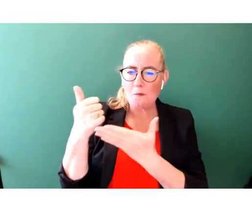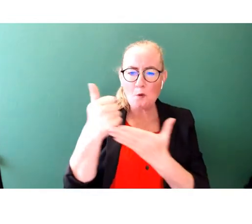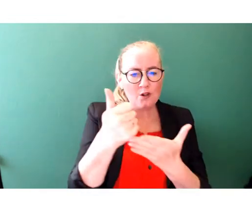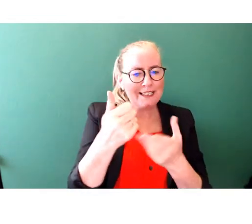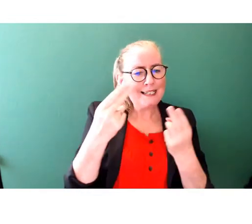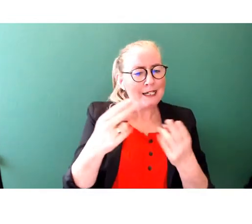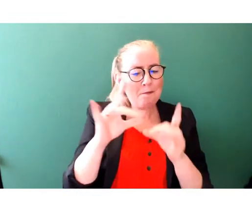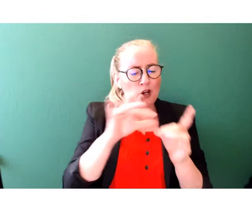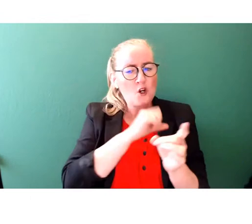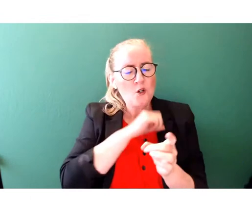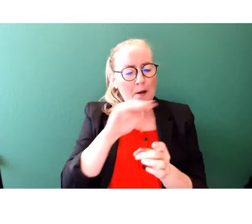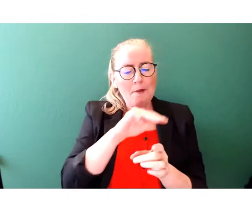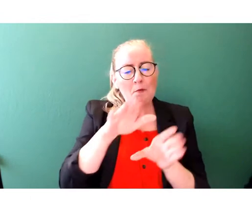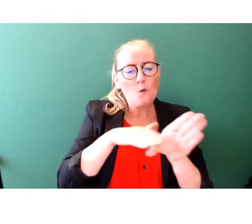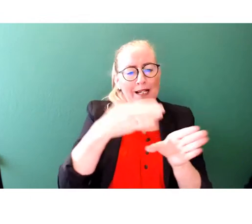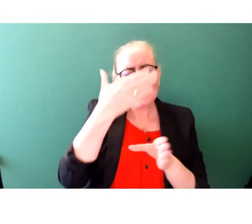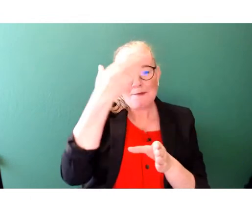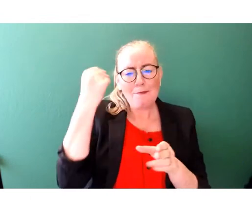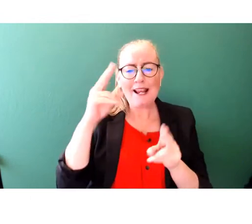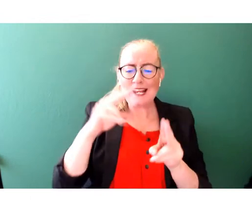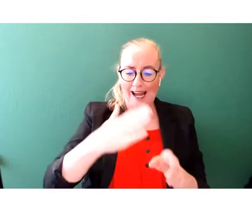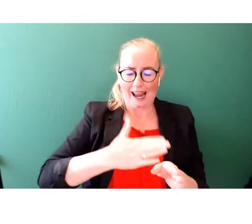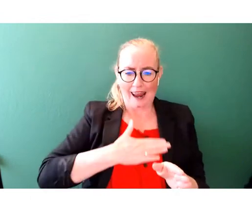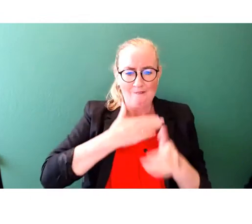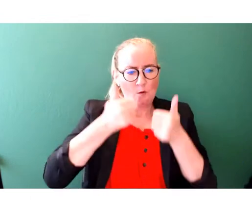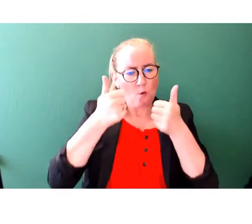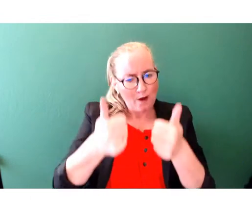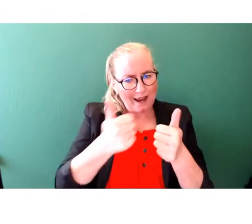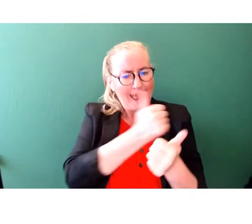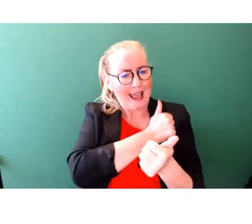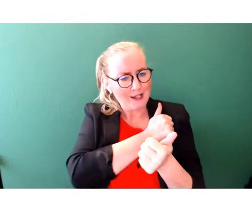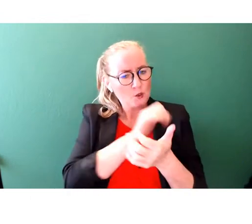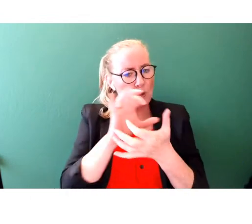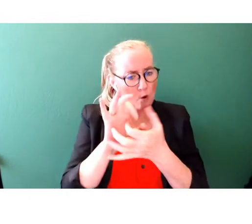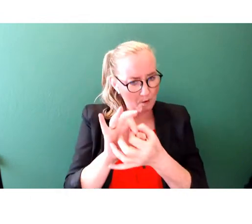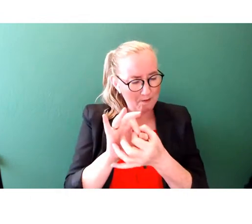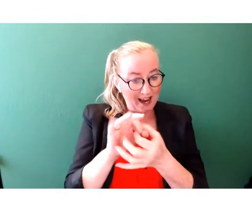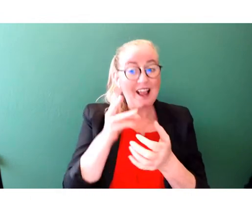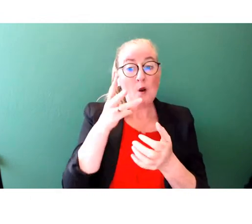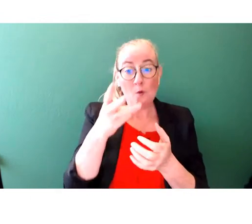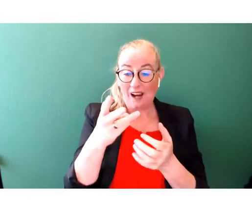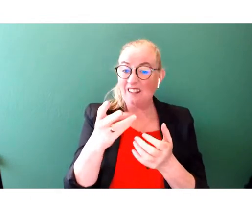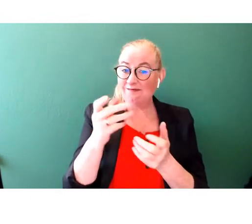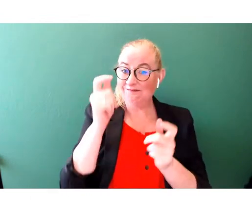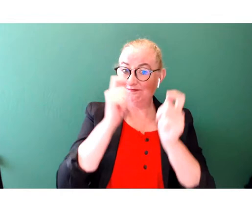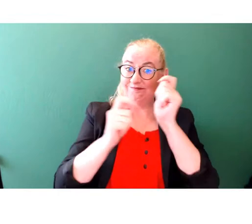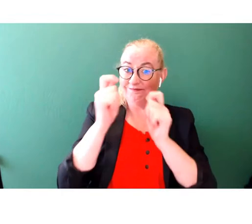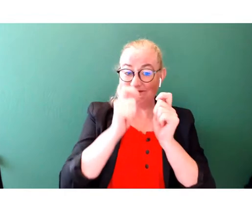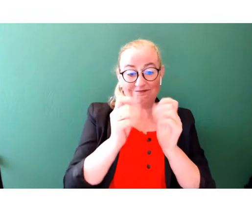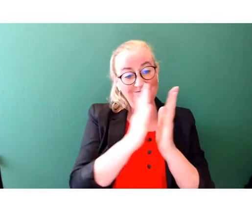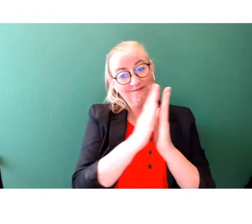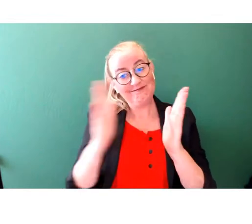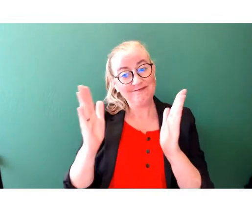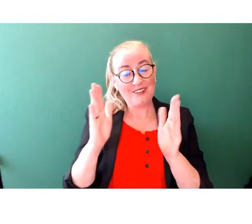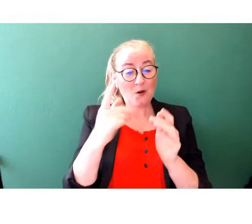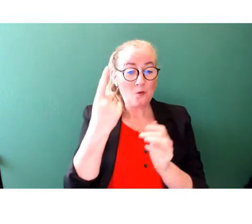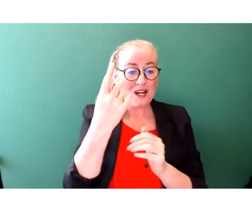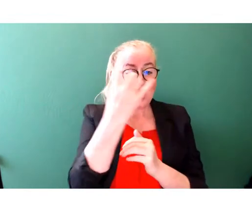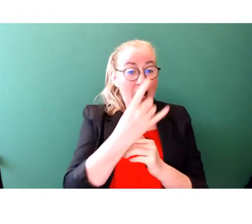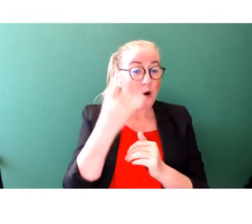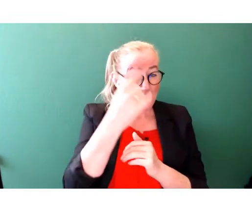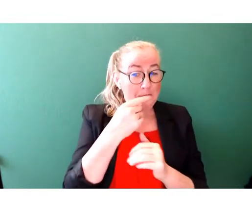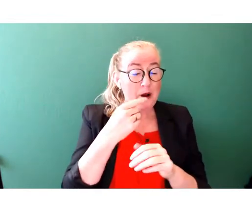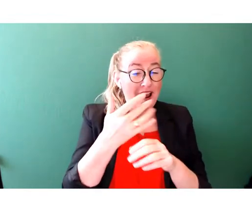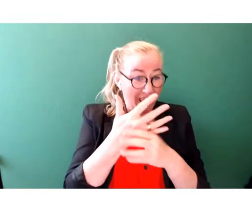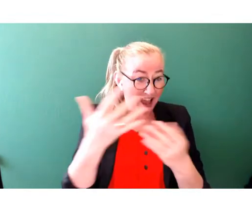enable people with dementia to really live well at home, and they'll be considered in this next hour. I think these are all really highly relevant issues